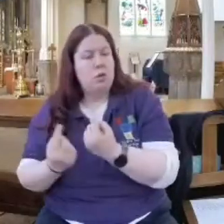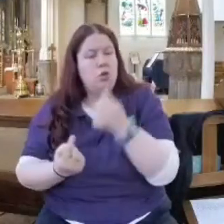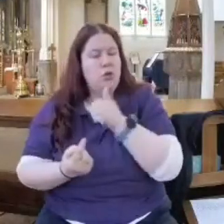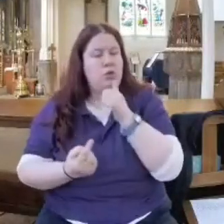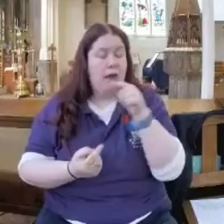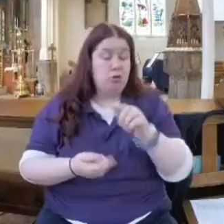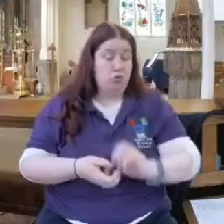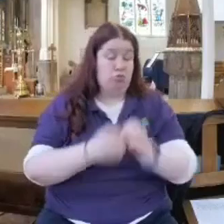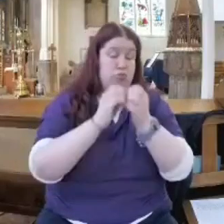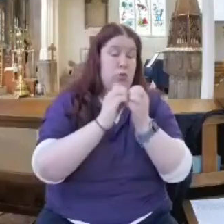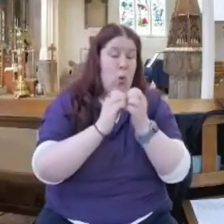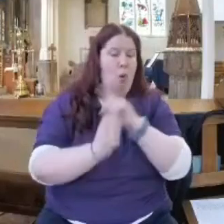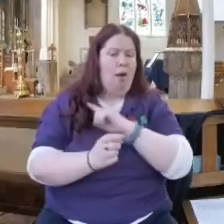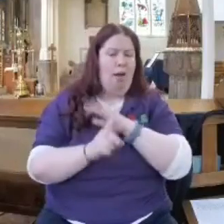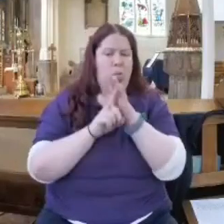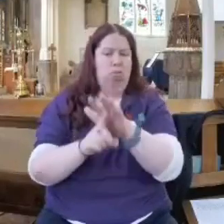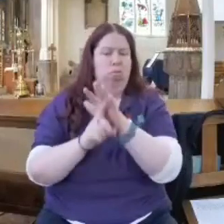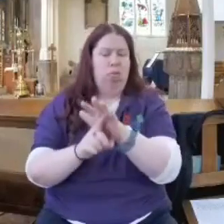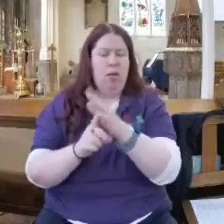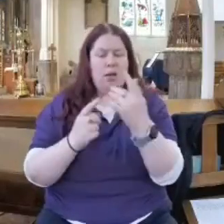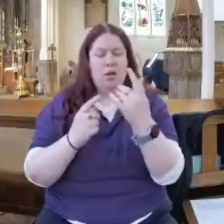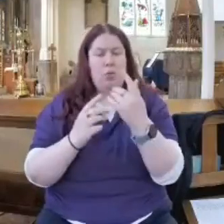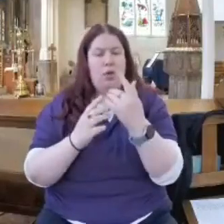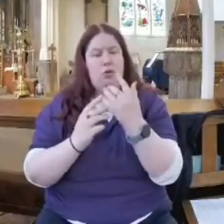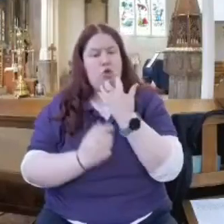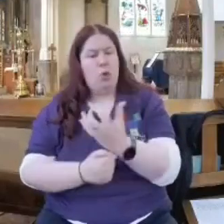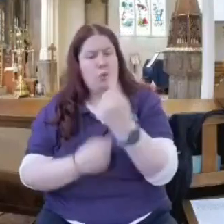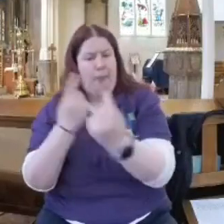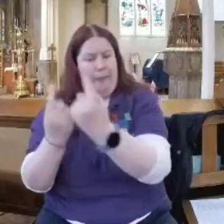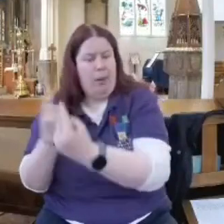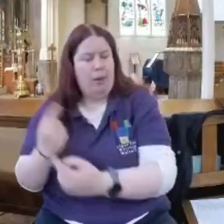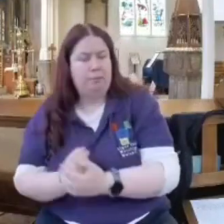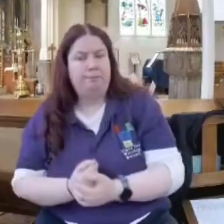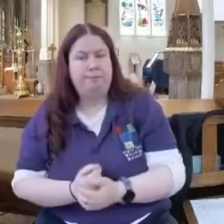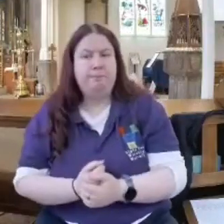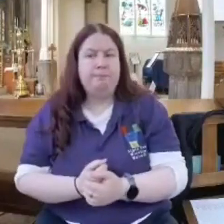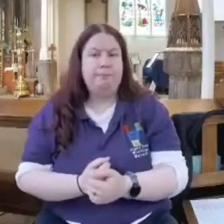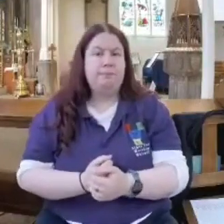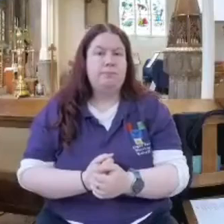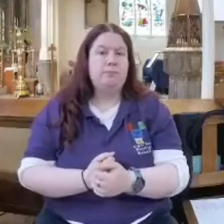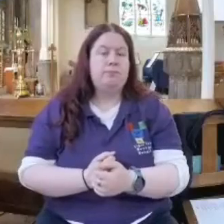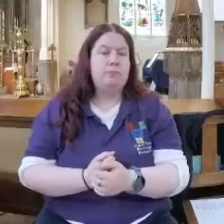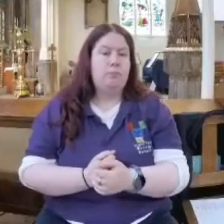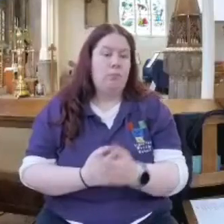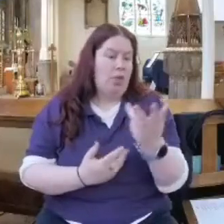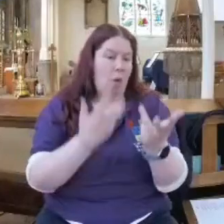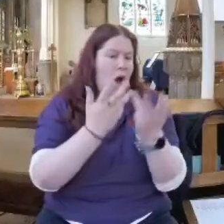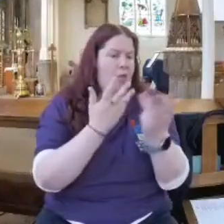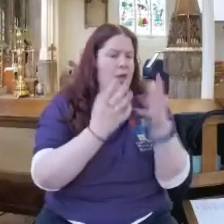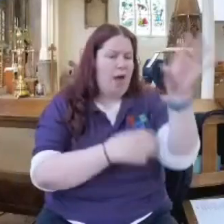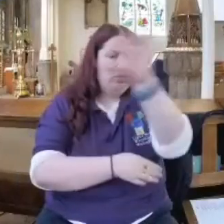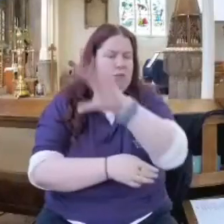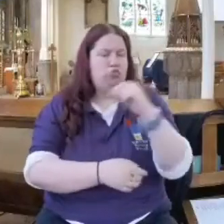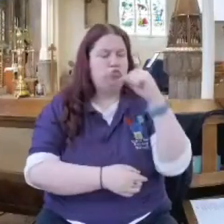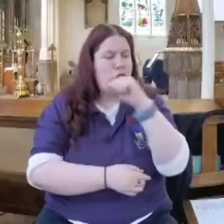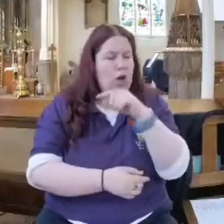specifically, you can read about Mao in China, Stalin and Lenin in the Soviet Union, Ceausescu in Romania, Pol